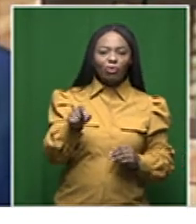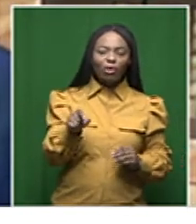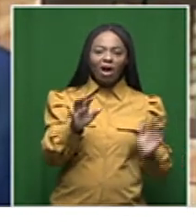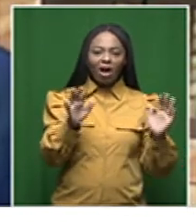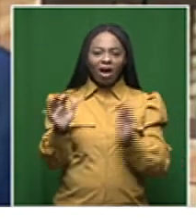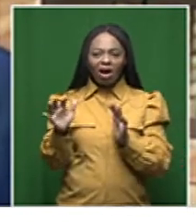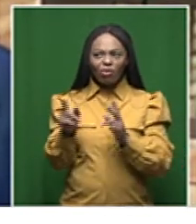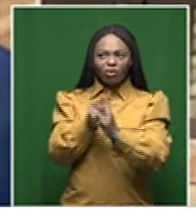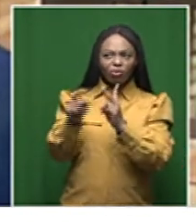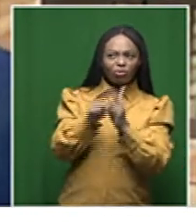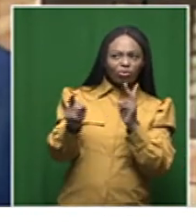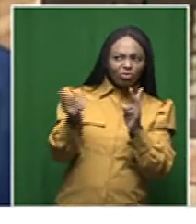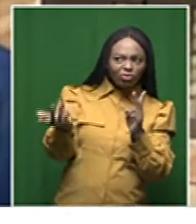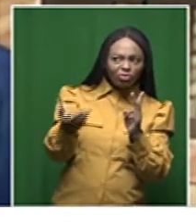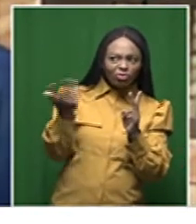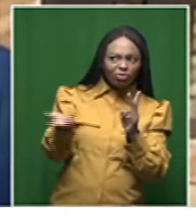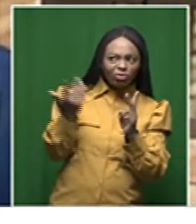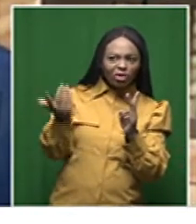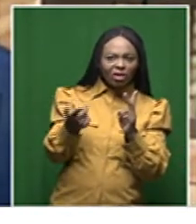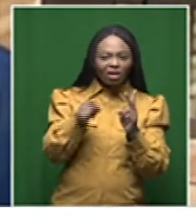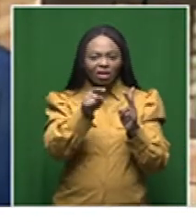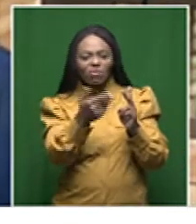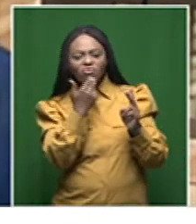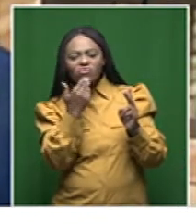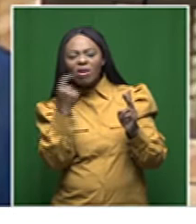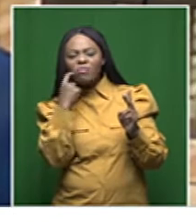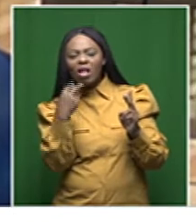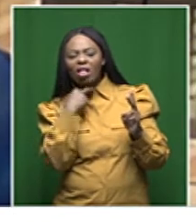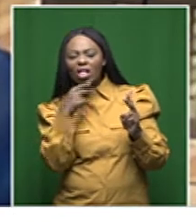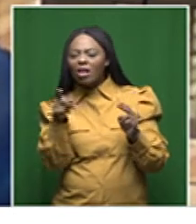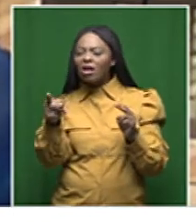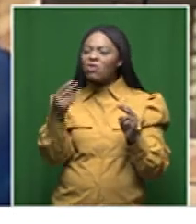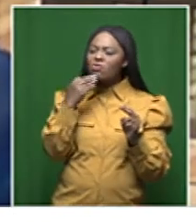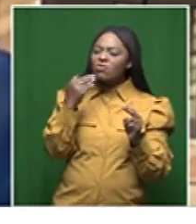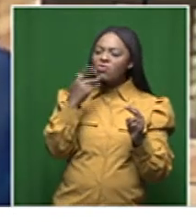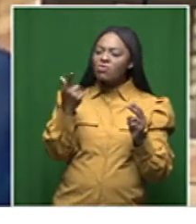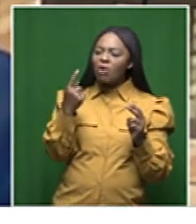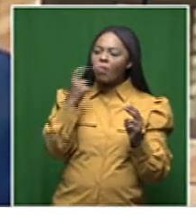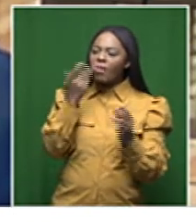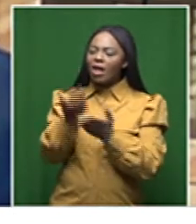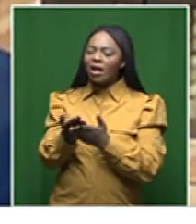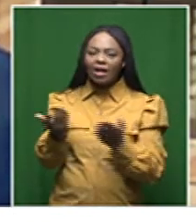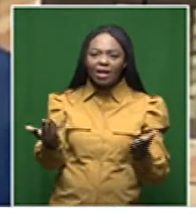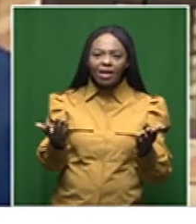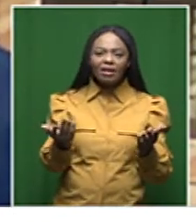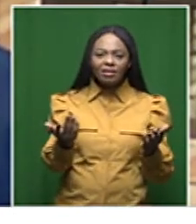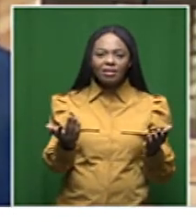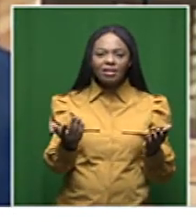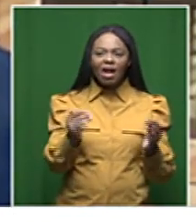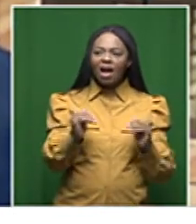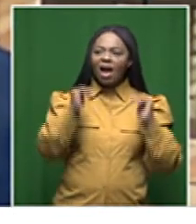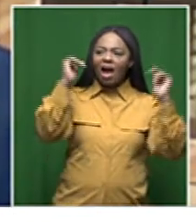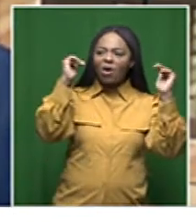This couple say you are either a low risk to be infertile or you are high risk to be infertile. And I think looking at all the aspects